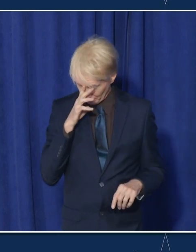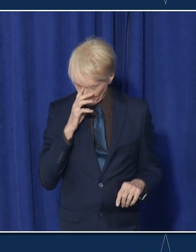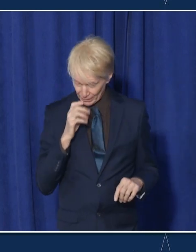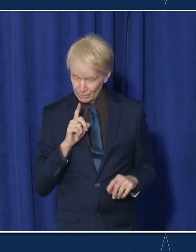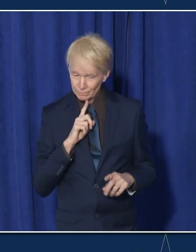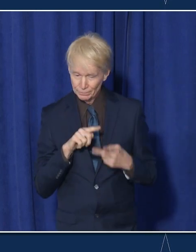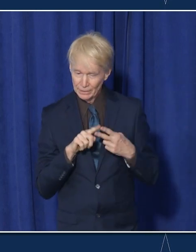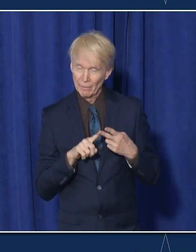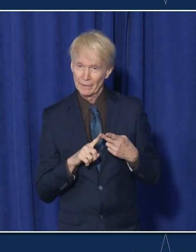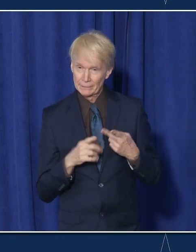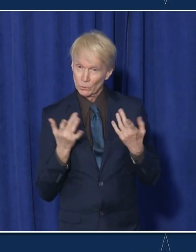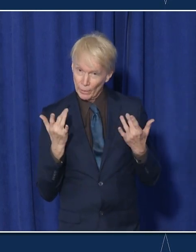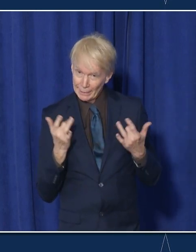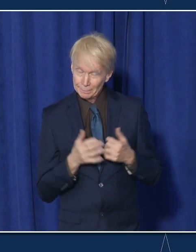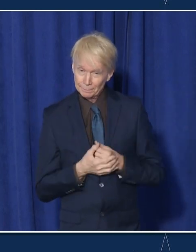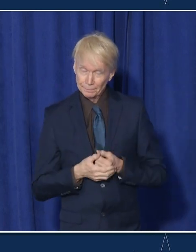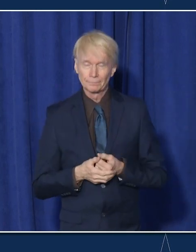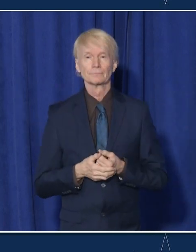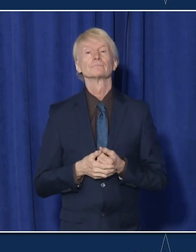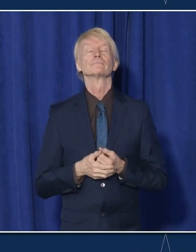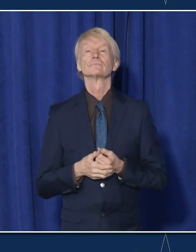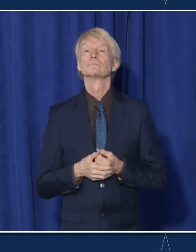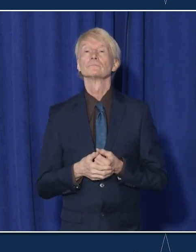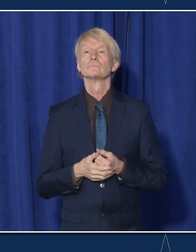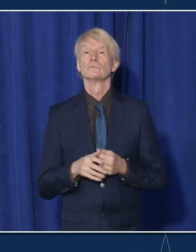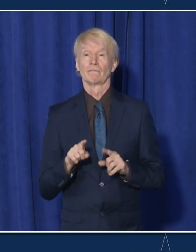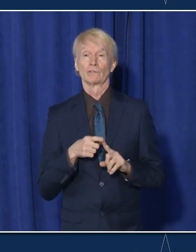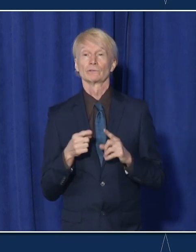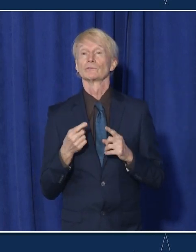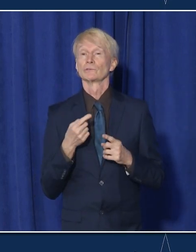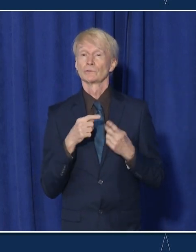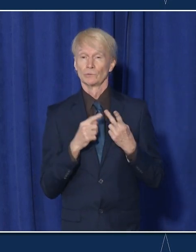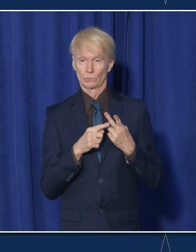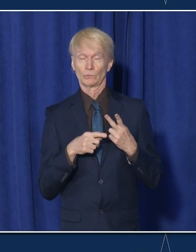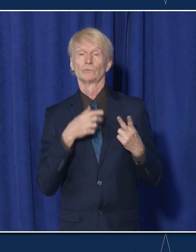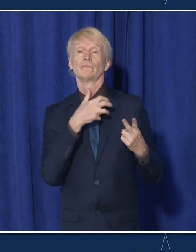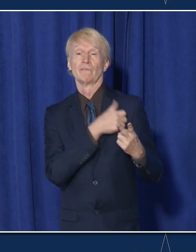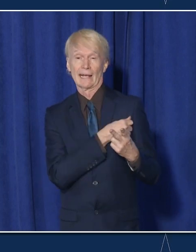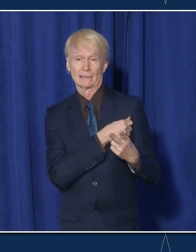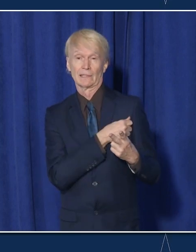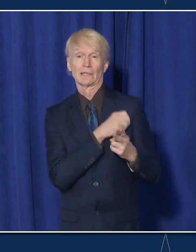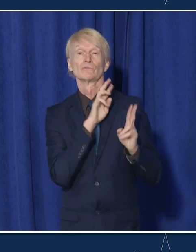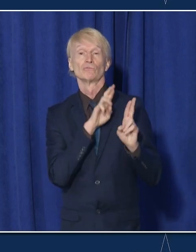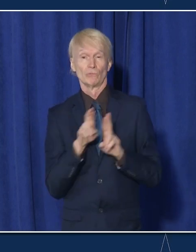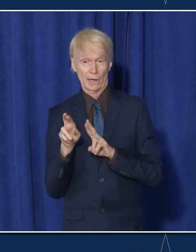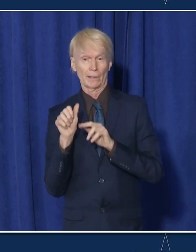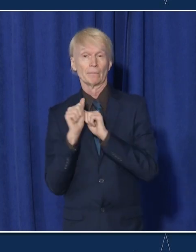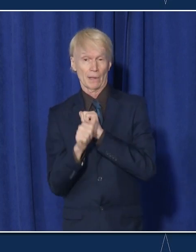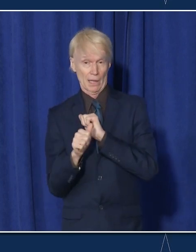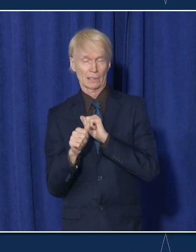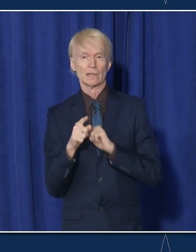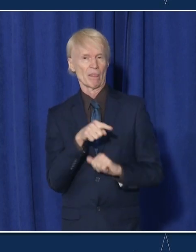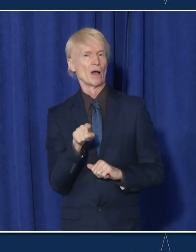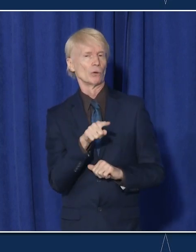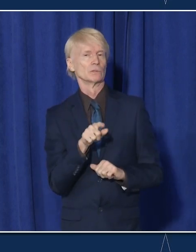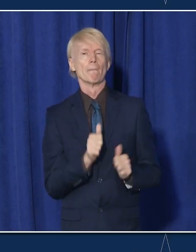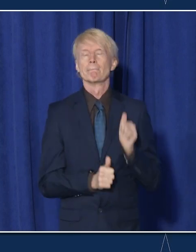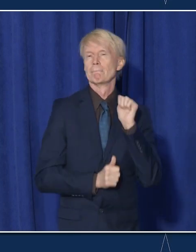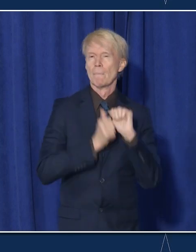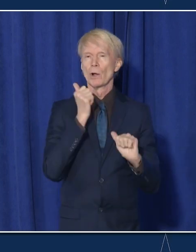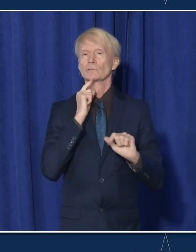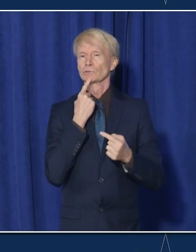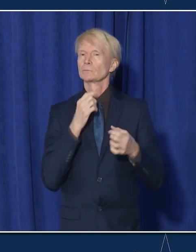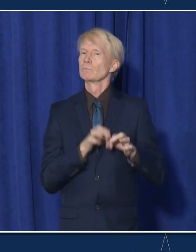really clear that those first 2 doses of vaccine are the most important in terms